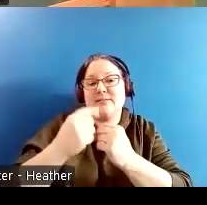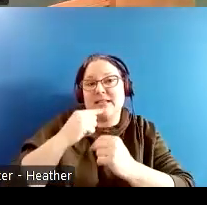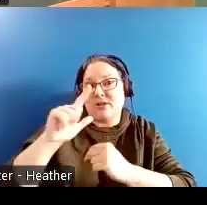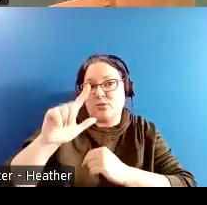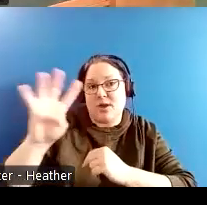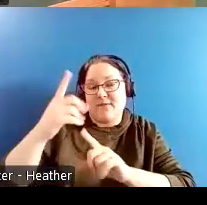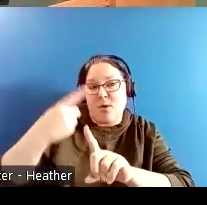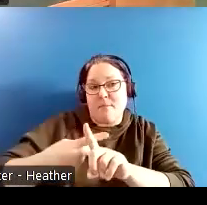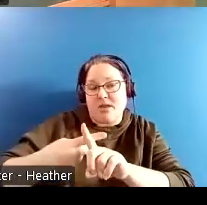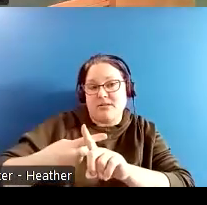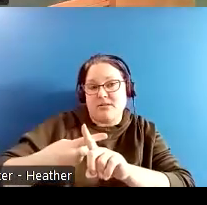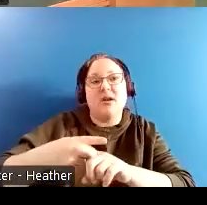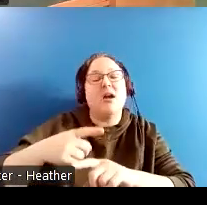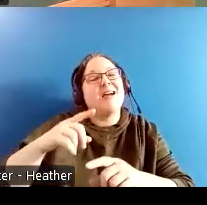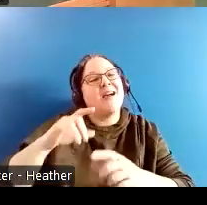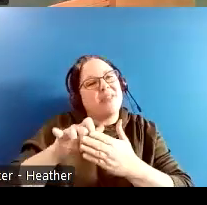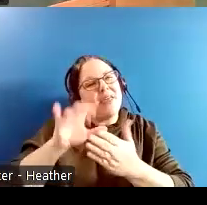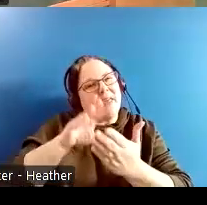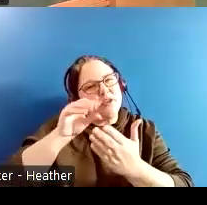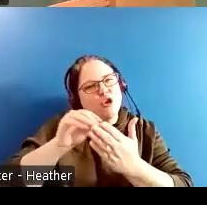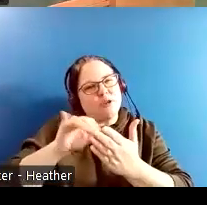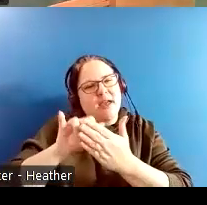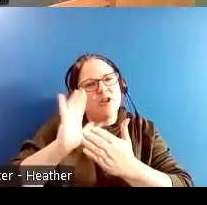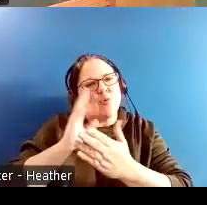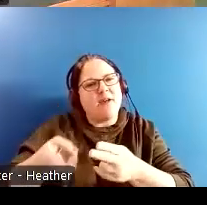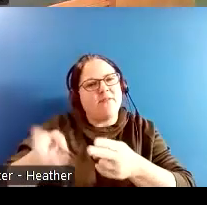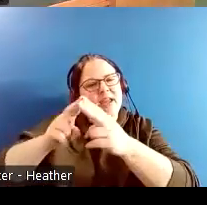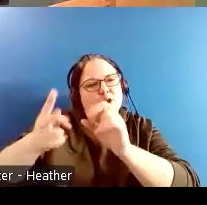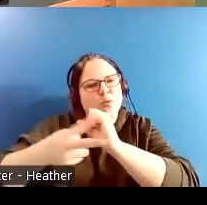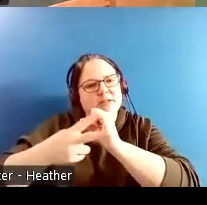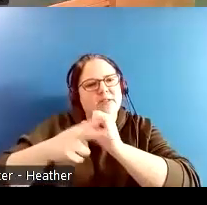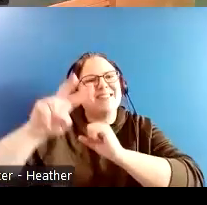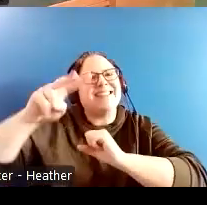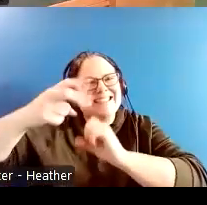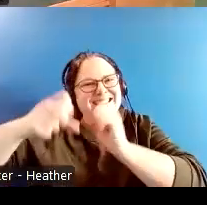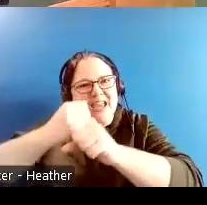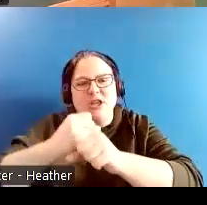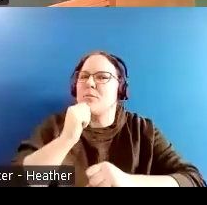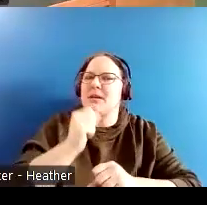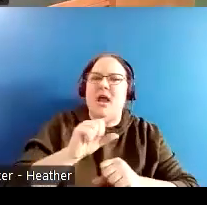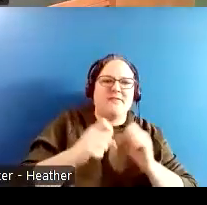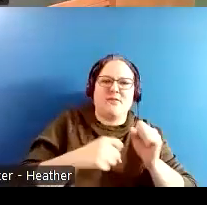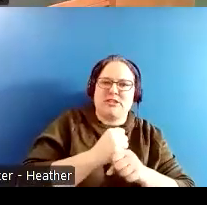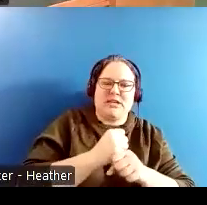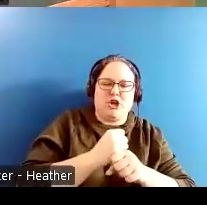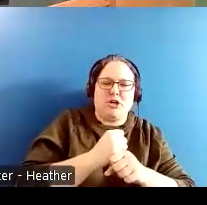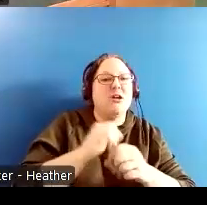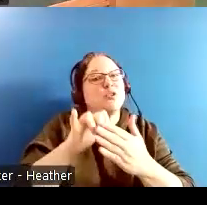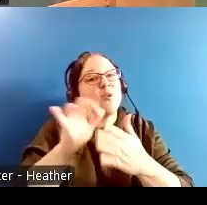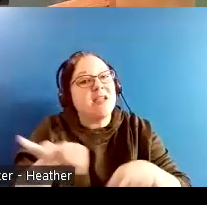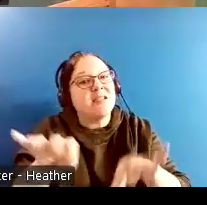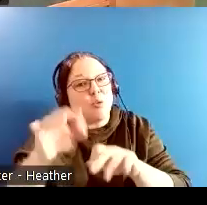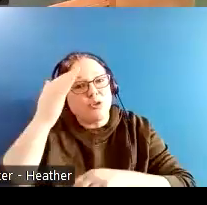time frame where they found that there's more increased savings in the second year than in the first year. So that's important. And maybe they